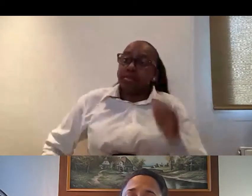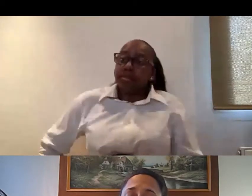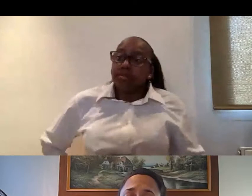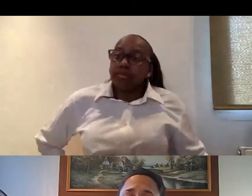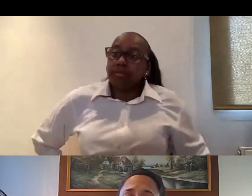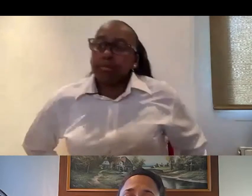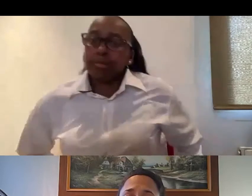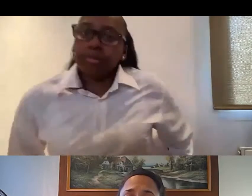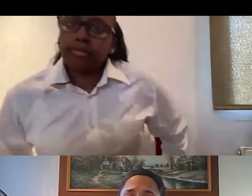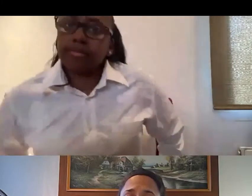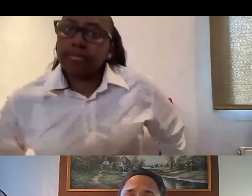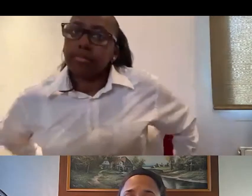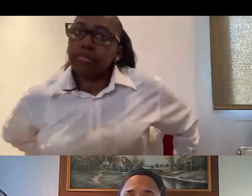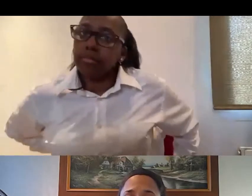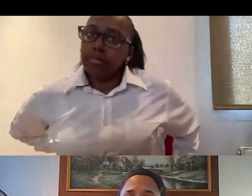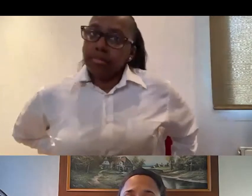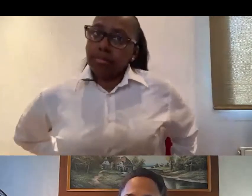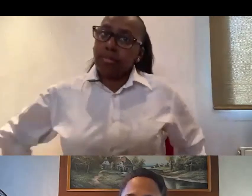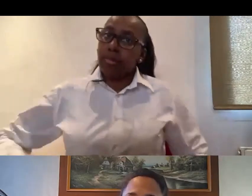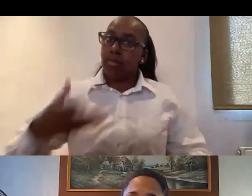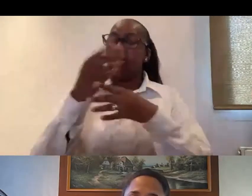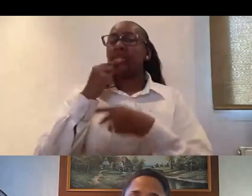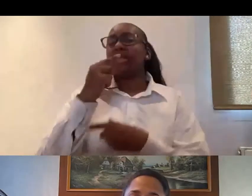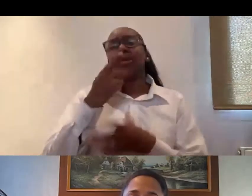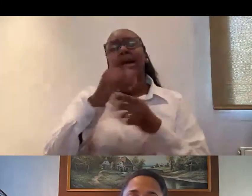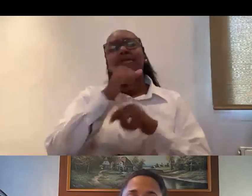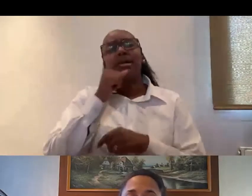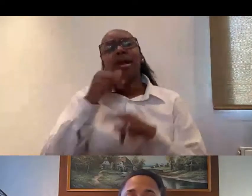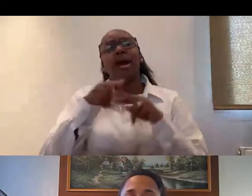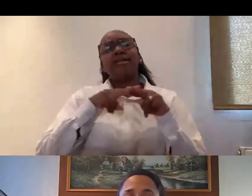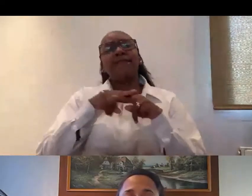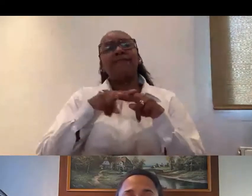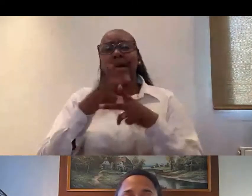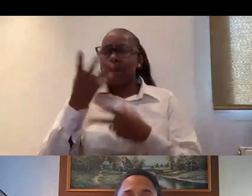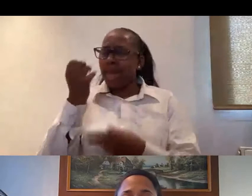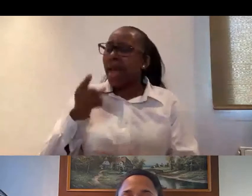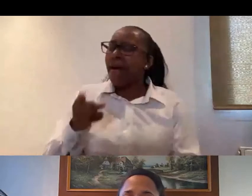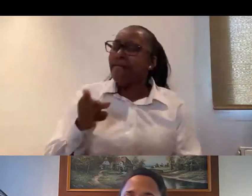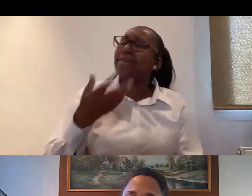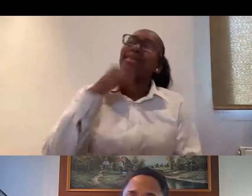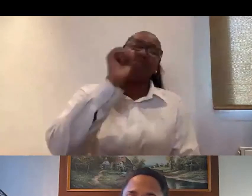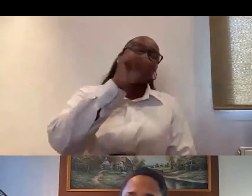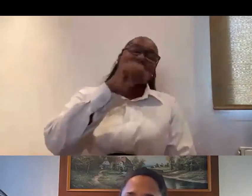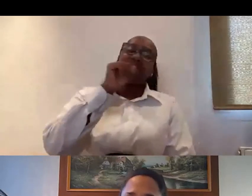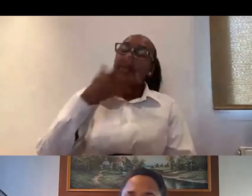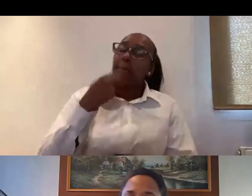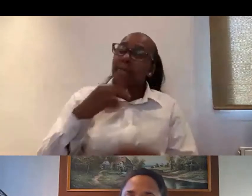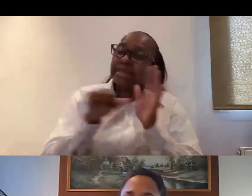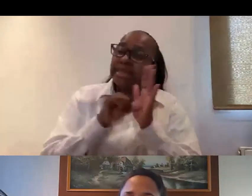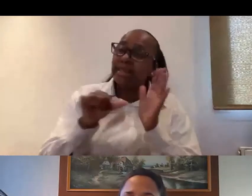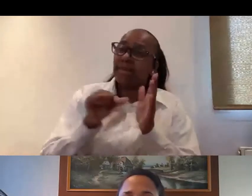know, Lisa, you mentioned you've got a lovely family with you as well. Have you been, I suppose it's probably been a bit difficult